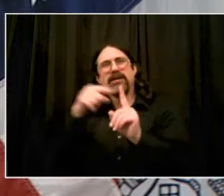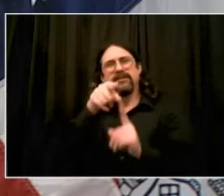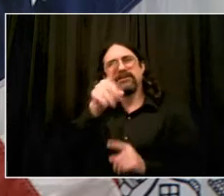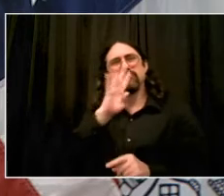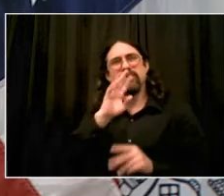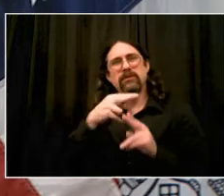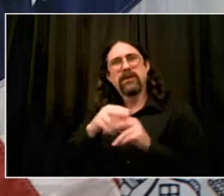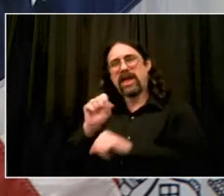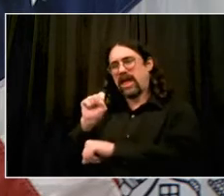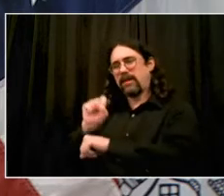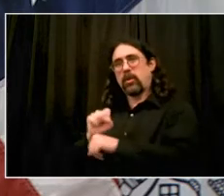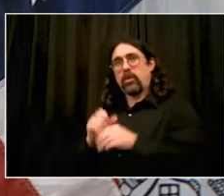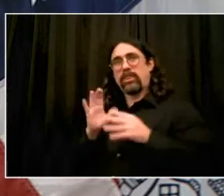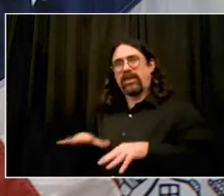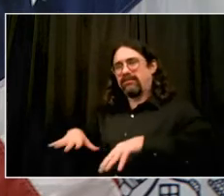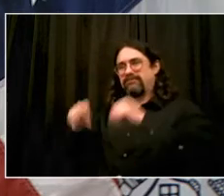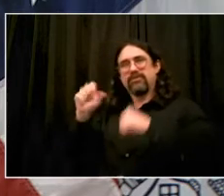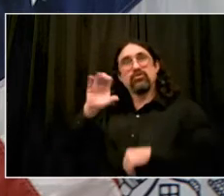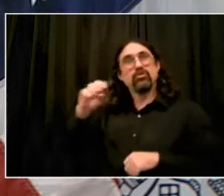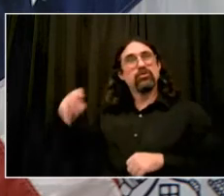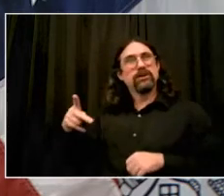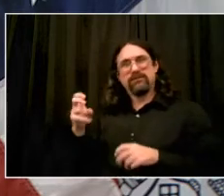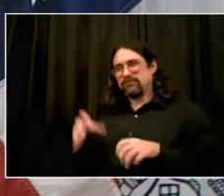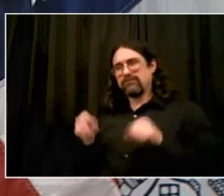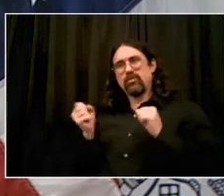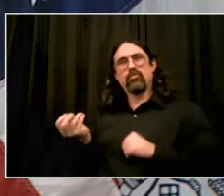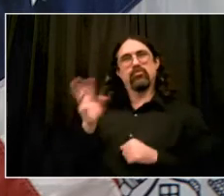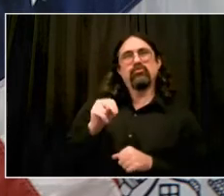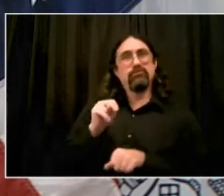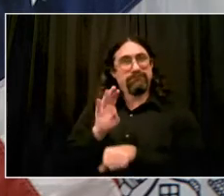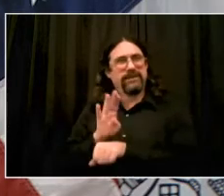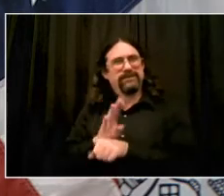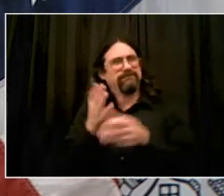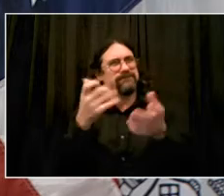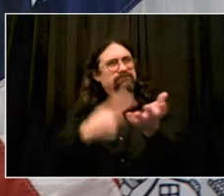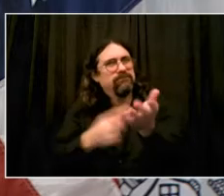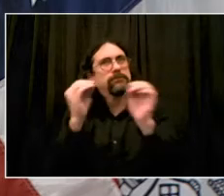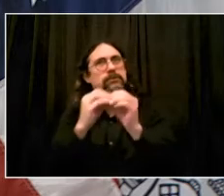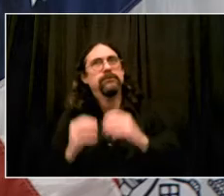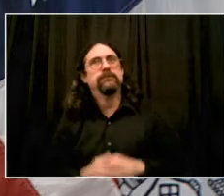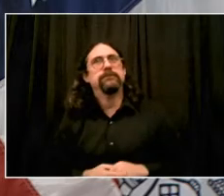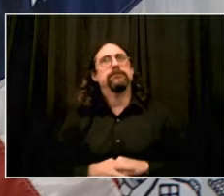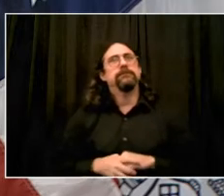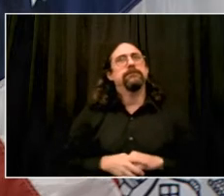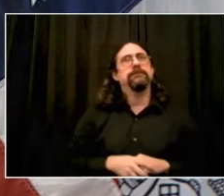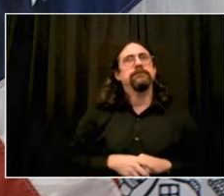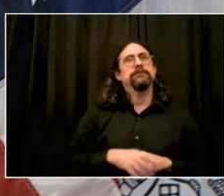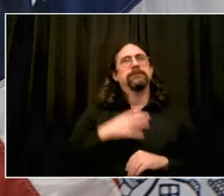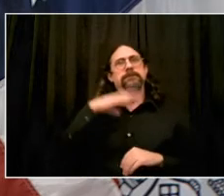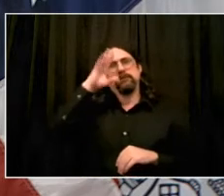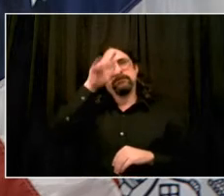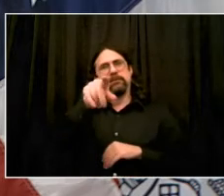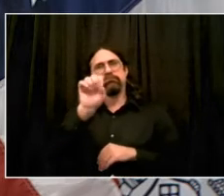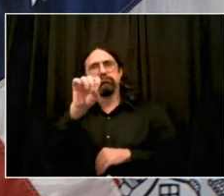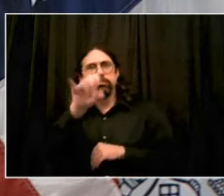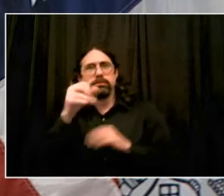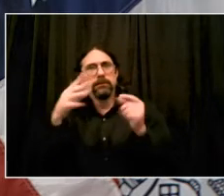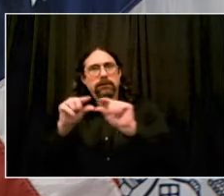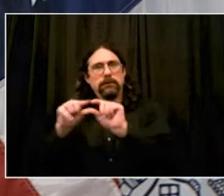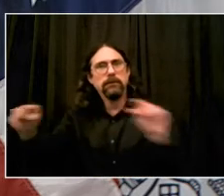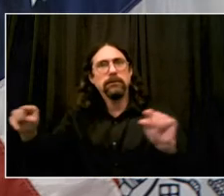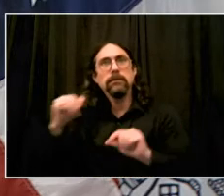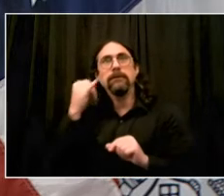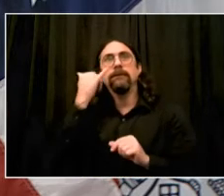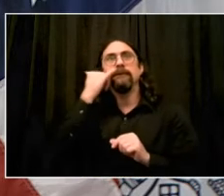initiative? I'll start and turn to the deputy mayor and the senator.